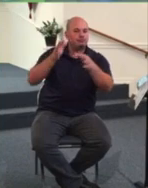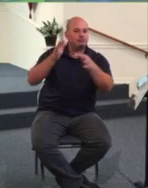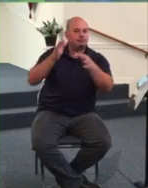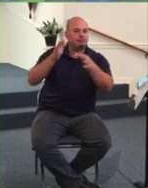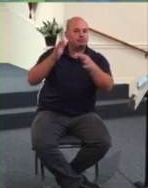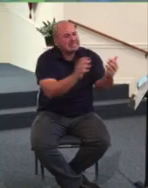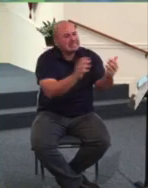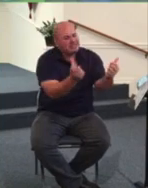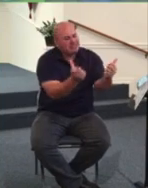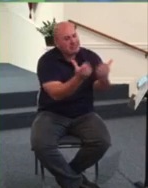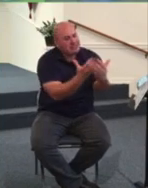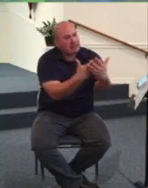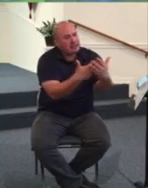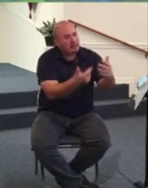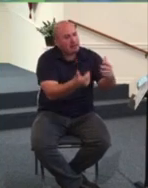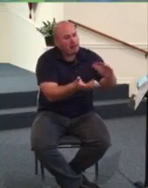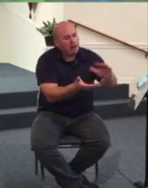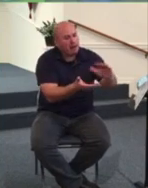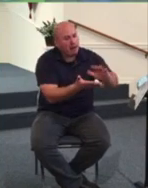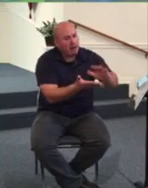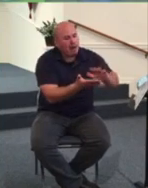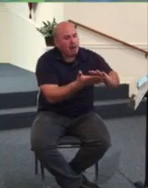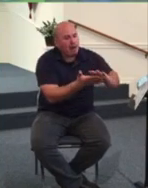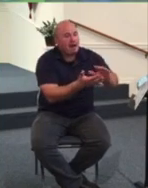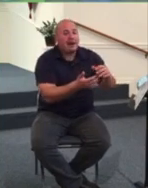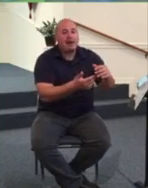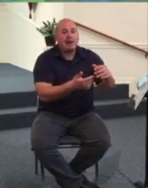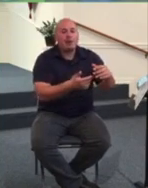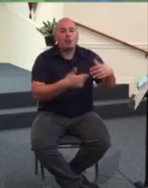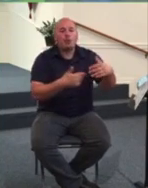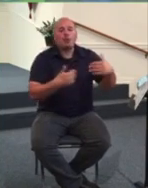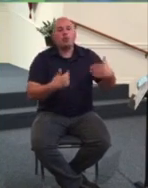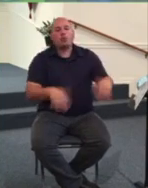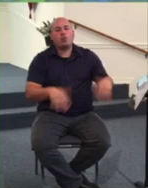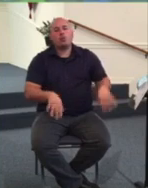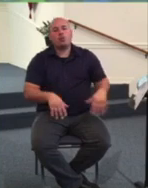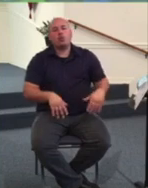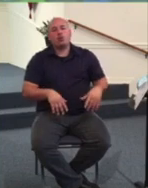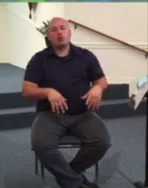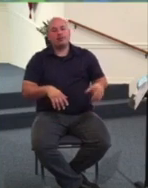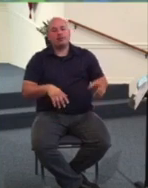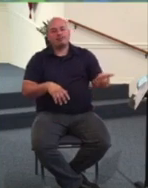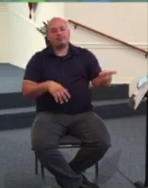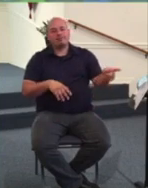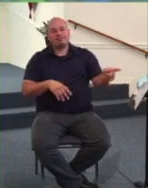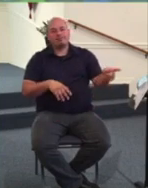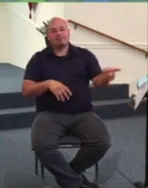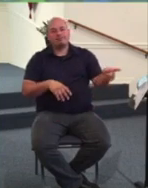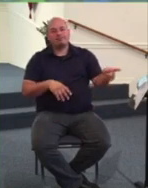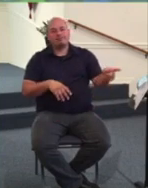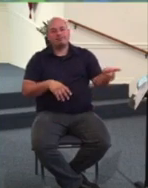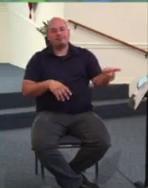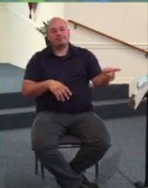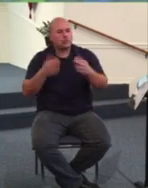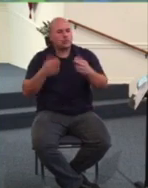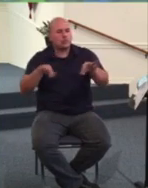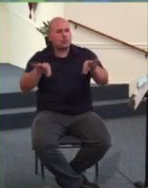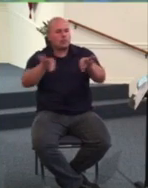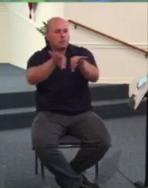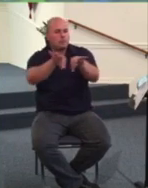And so, which is more important in life? Having food or having God?